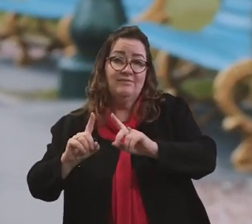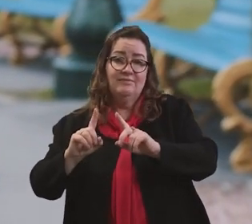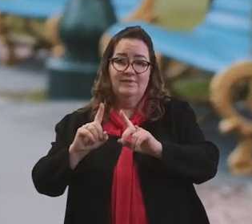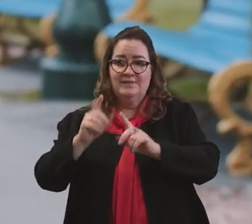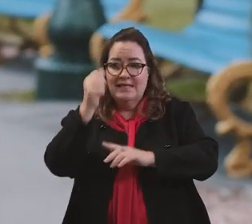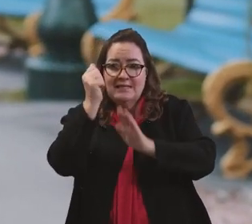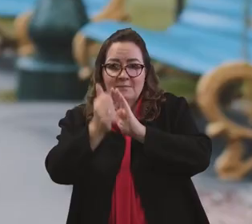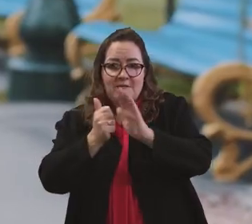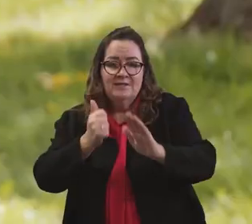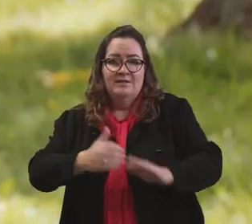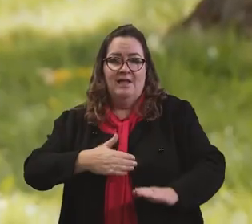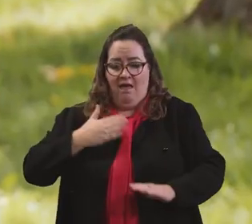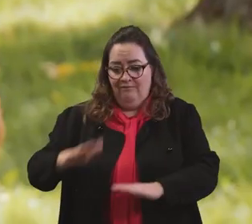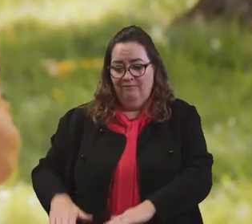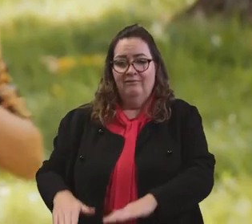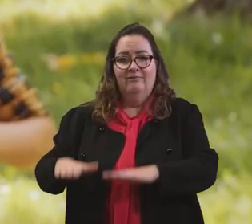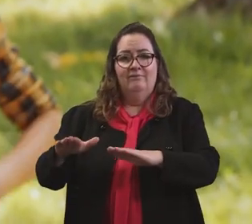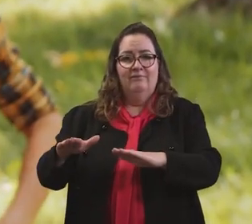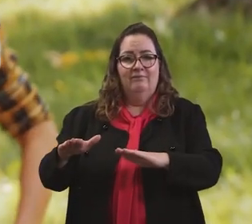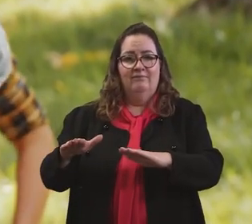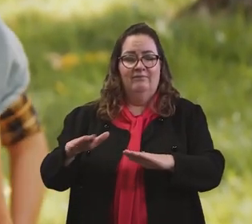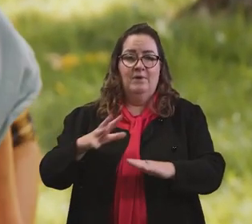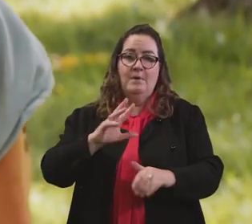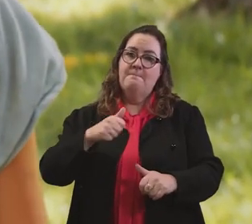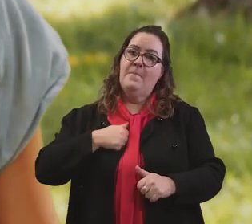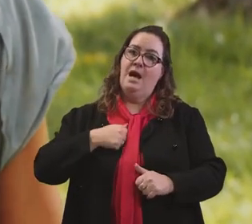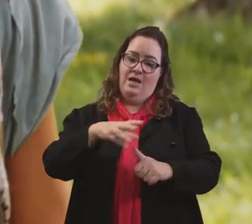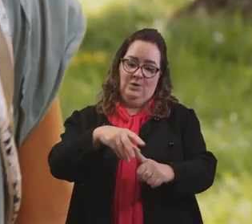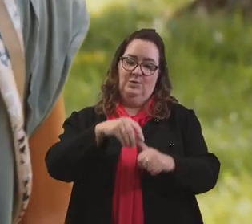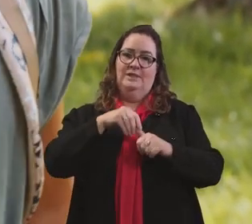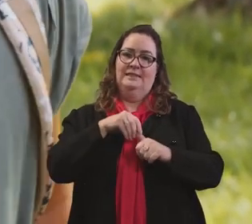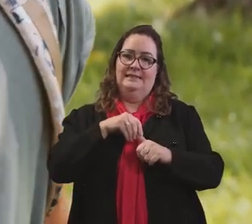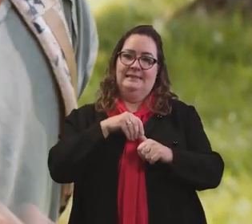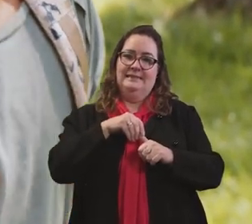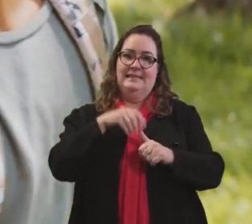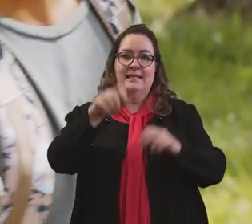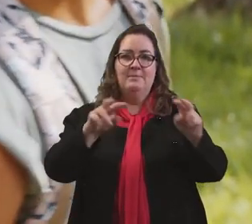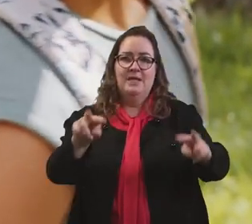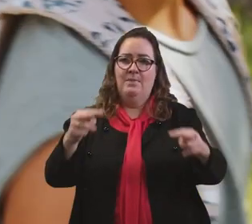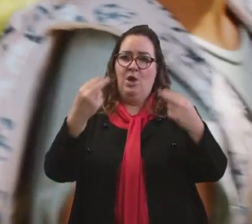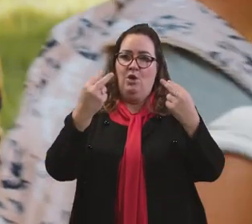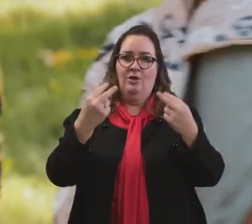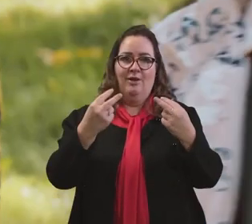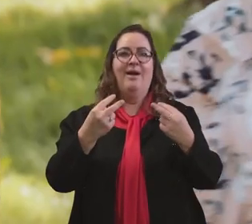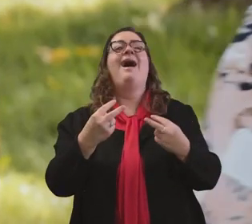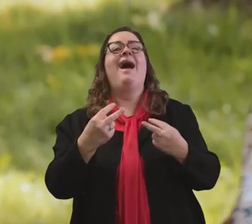My uniqueness is what people wish for every day.